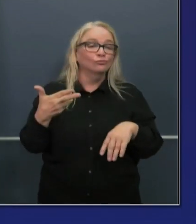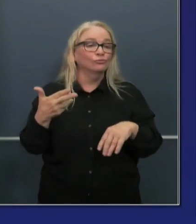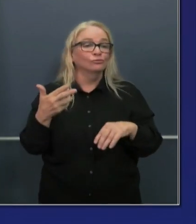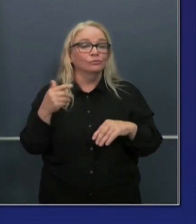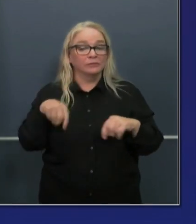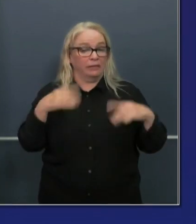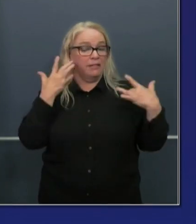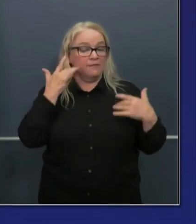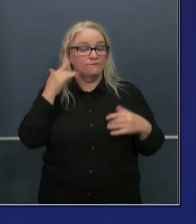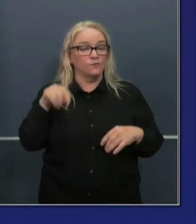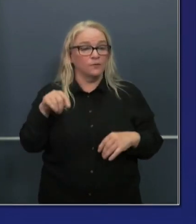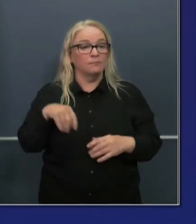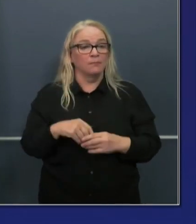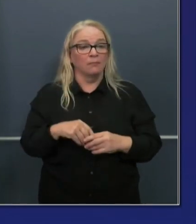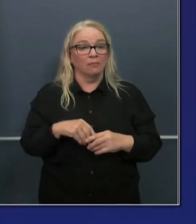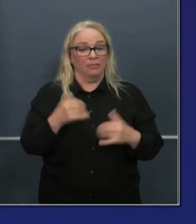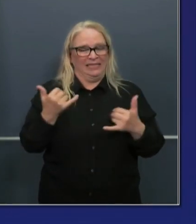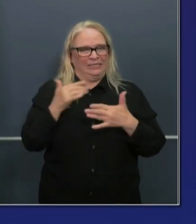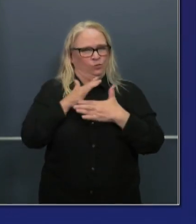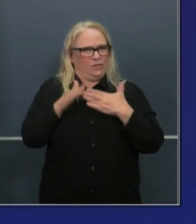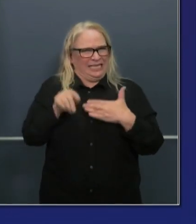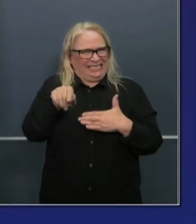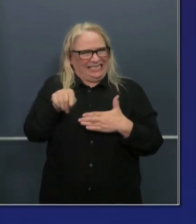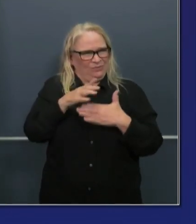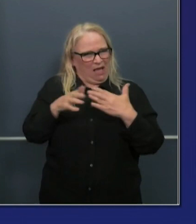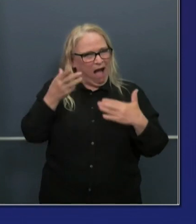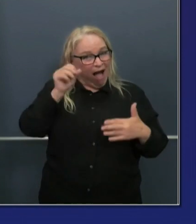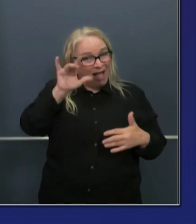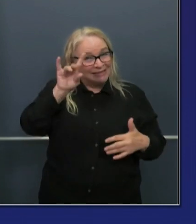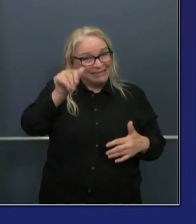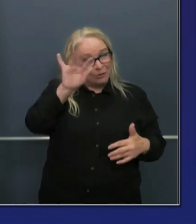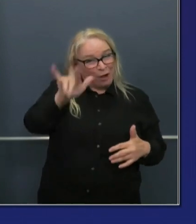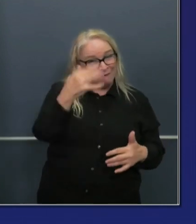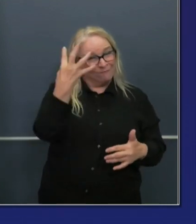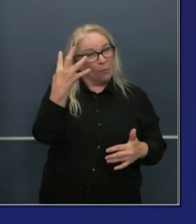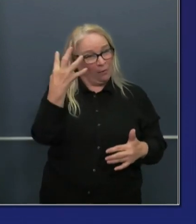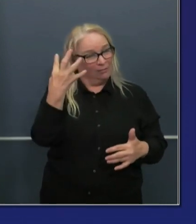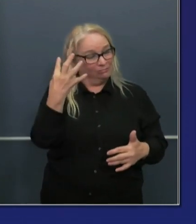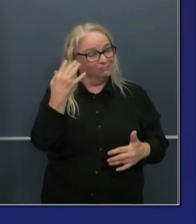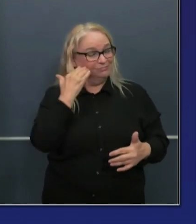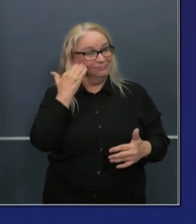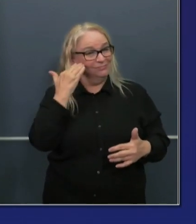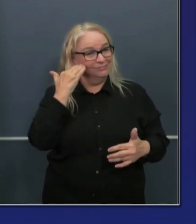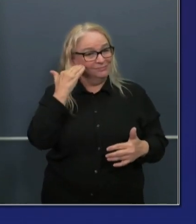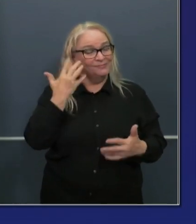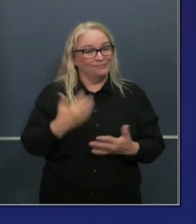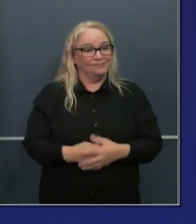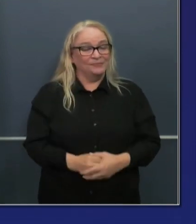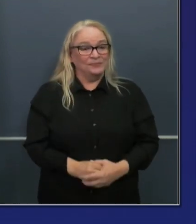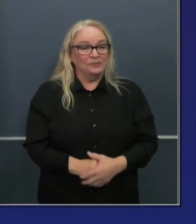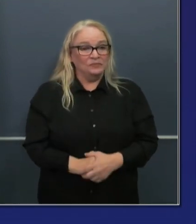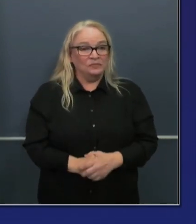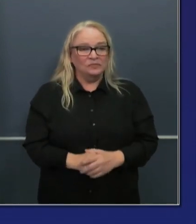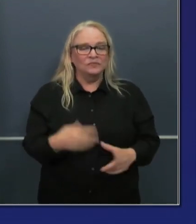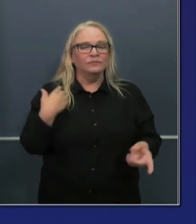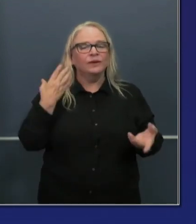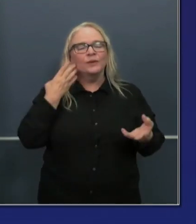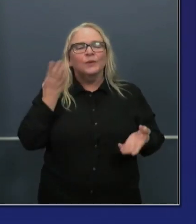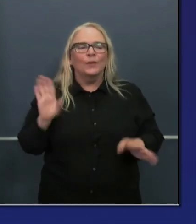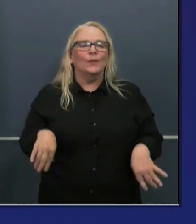advancing through this weekend. Again, holiday weekend, 4th of July weekend, and a weekend that has